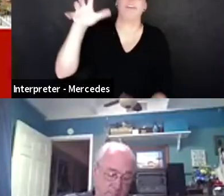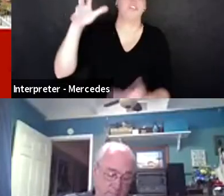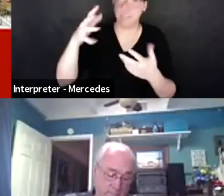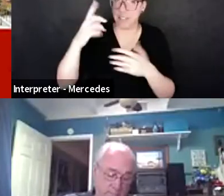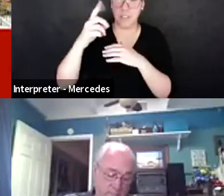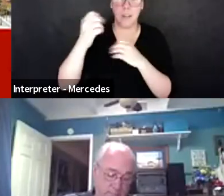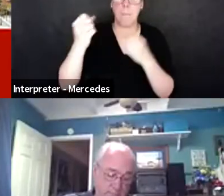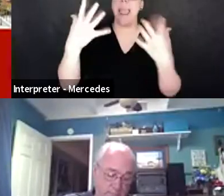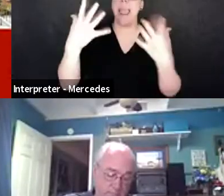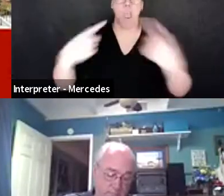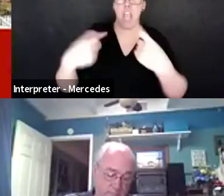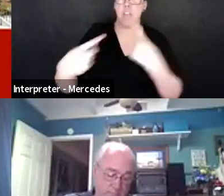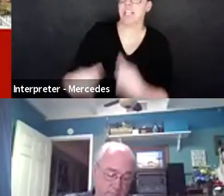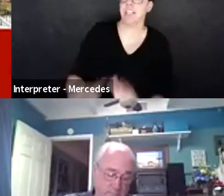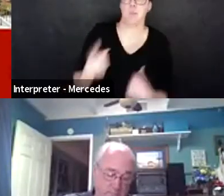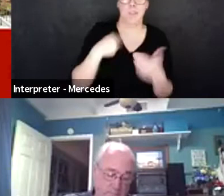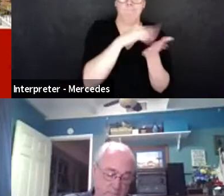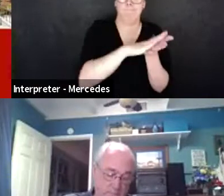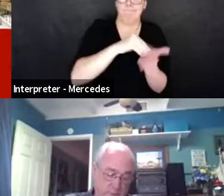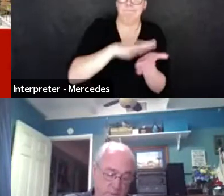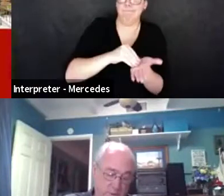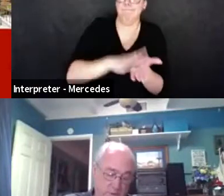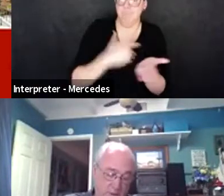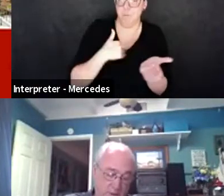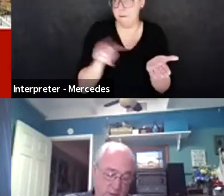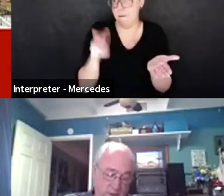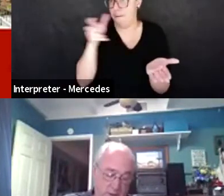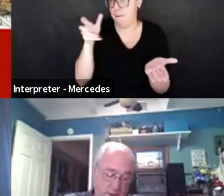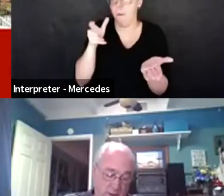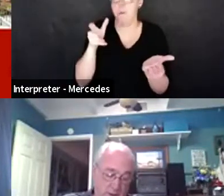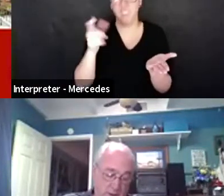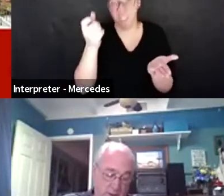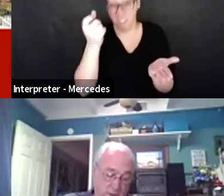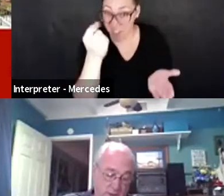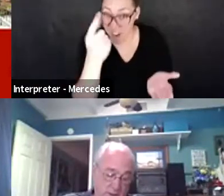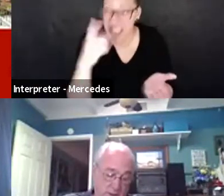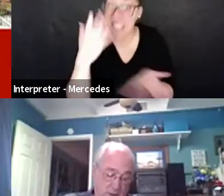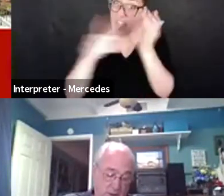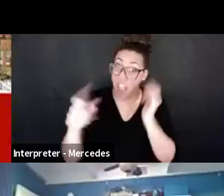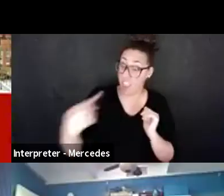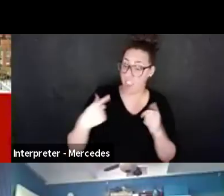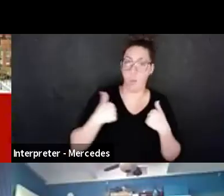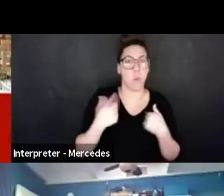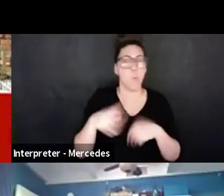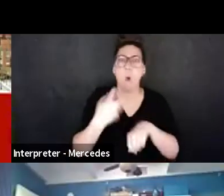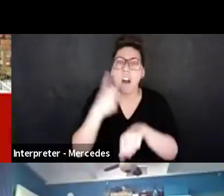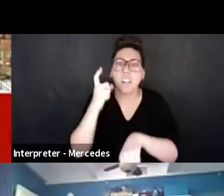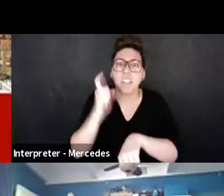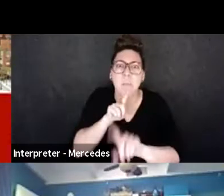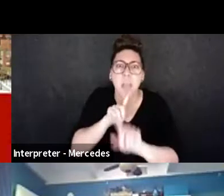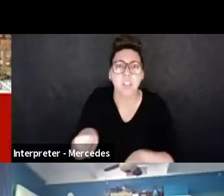questions. And some of those questions we had a difficult time answering and locating the answer for